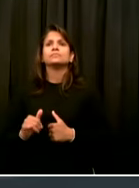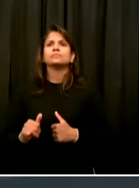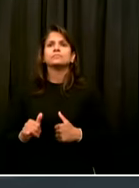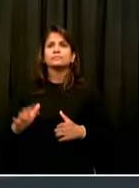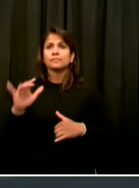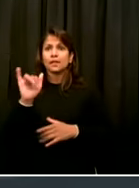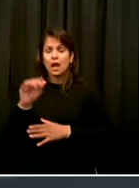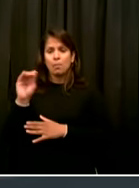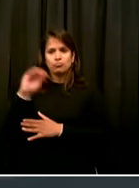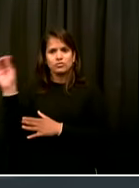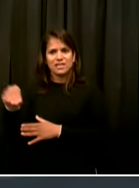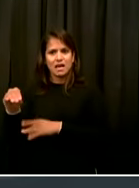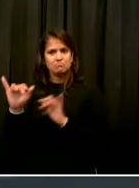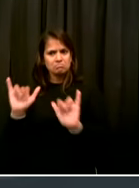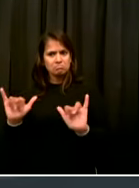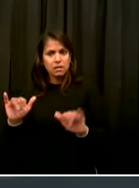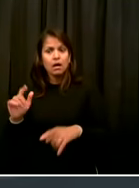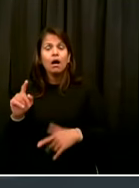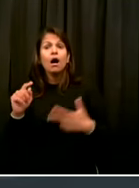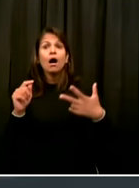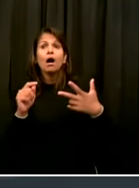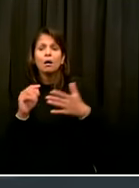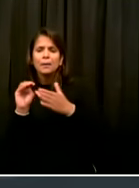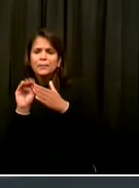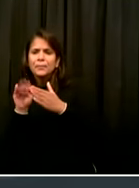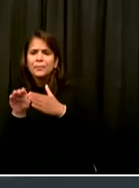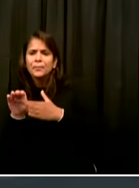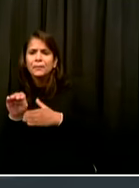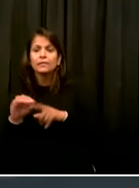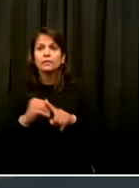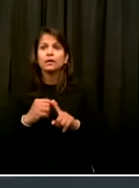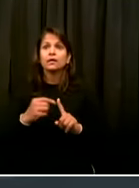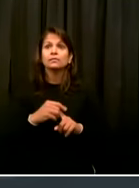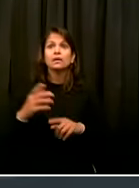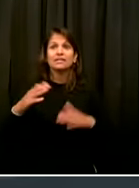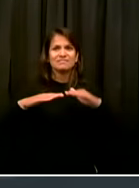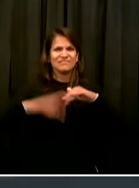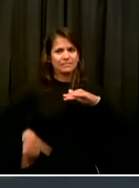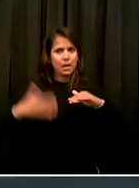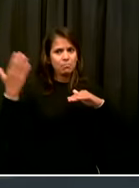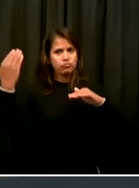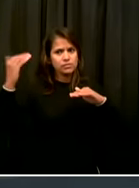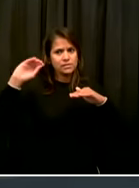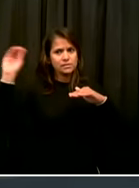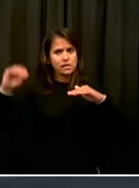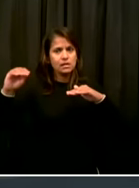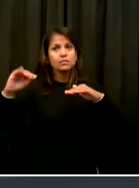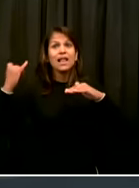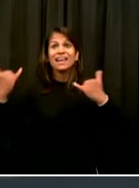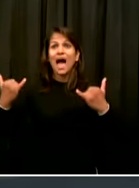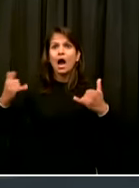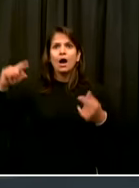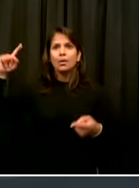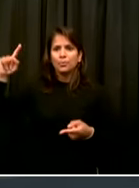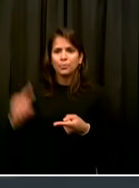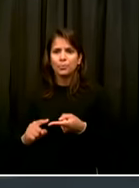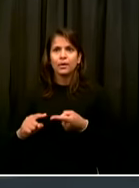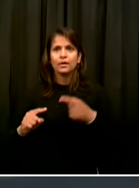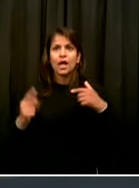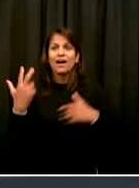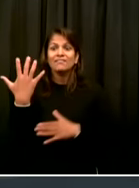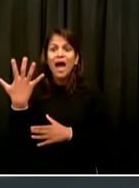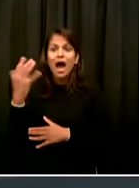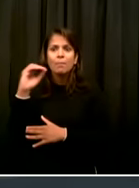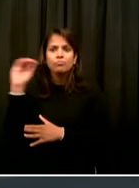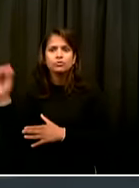5%. We think this is now the right threshold for our current condition where we want to keep beating this disease back even more.